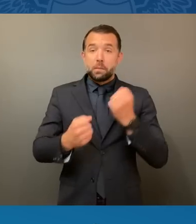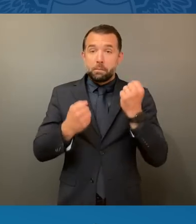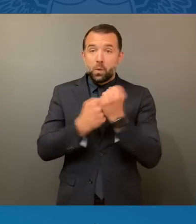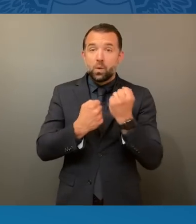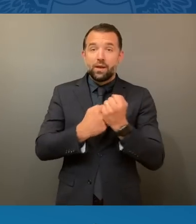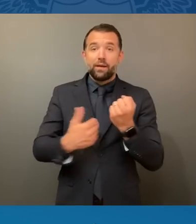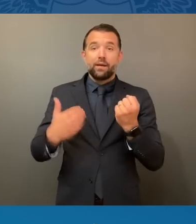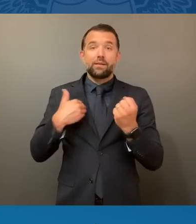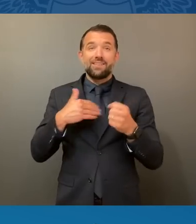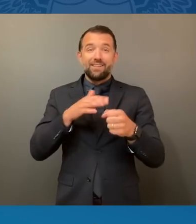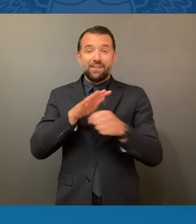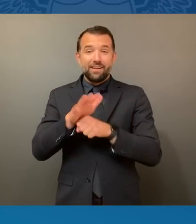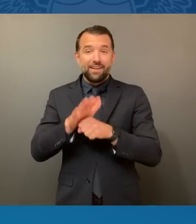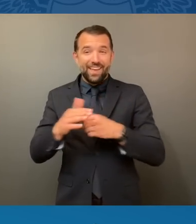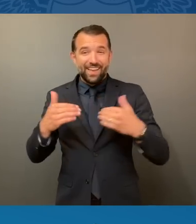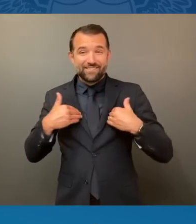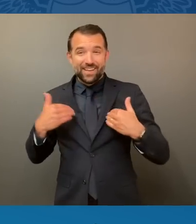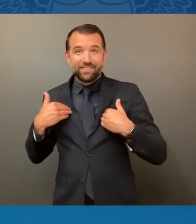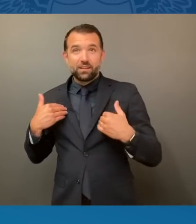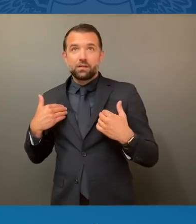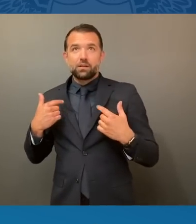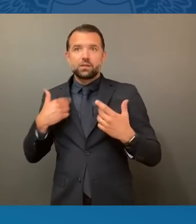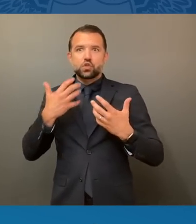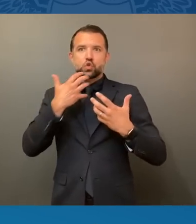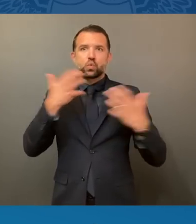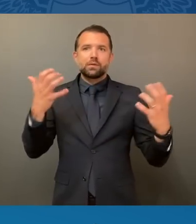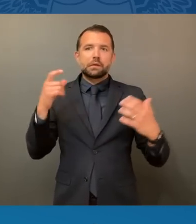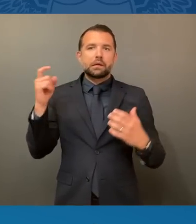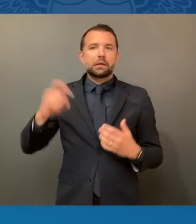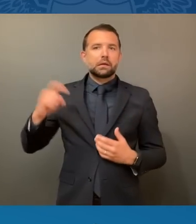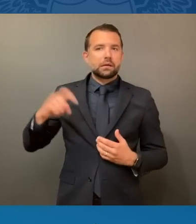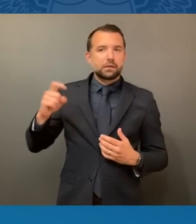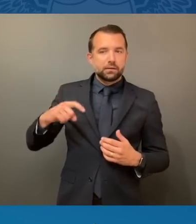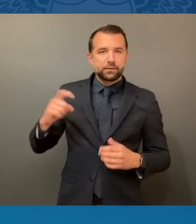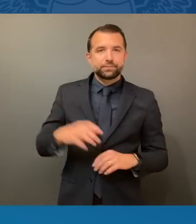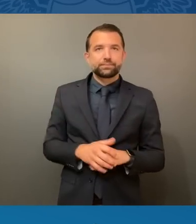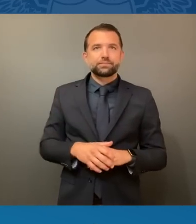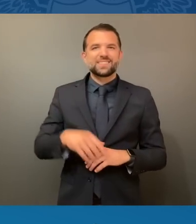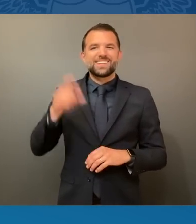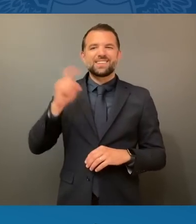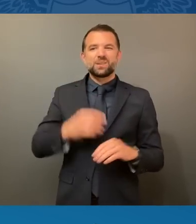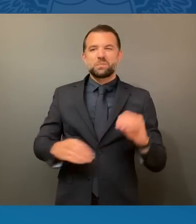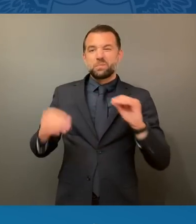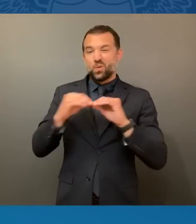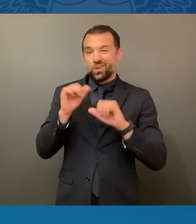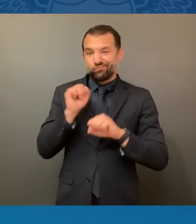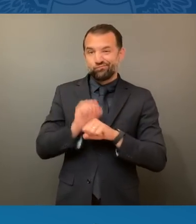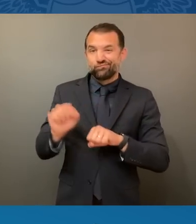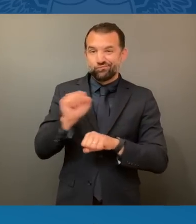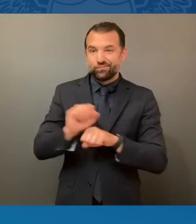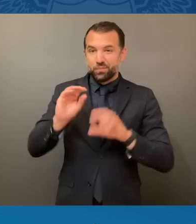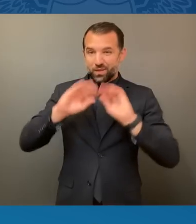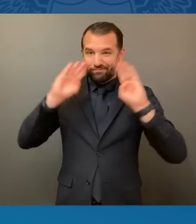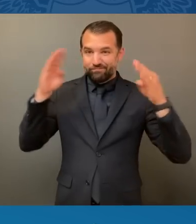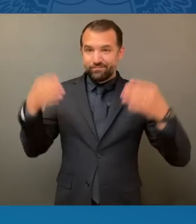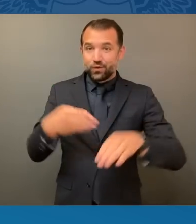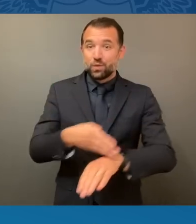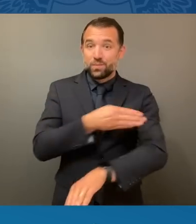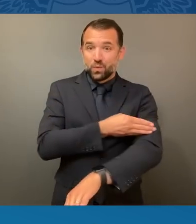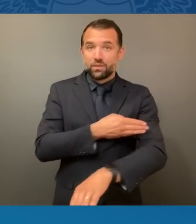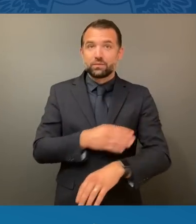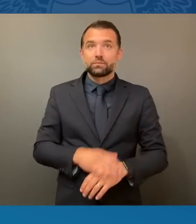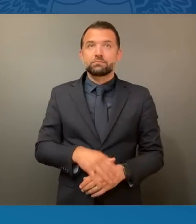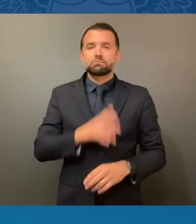that is needed? And I think we have more work to do in that regard. But you mentioned women, and I'd like to talk